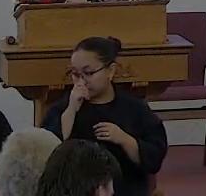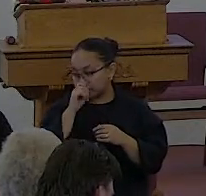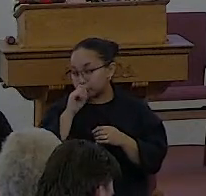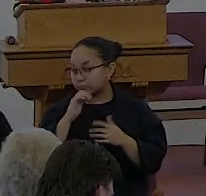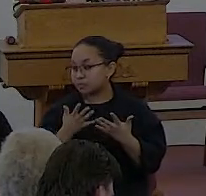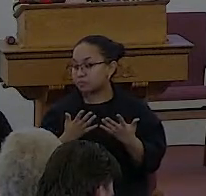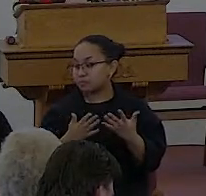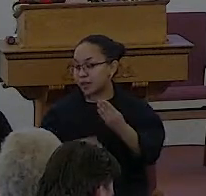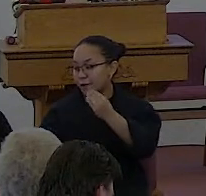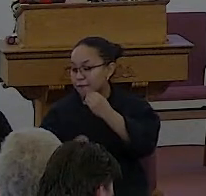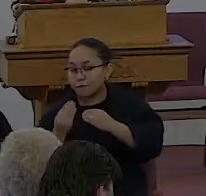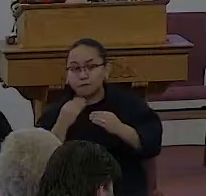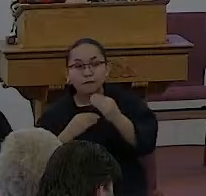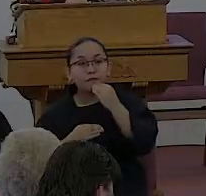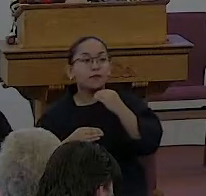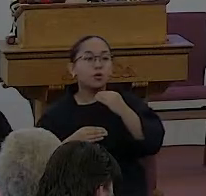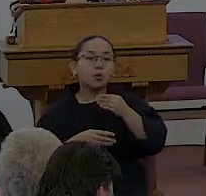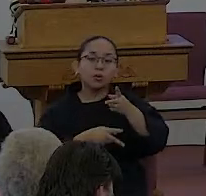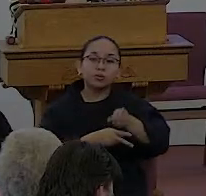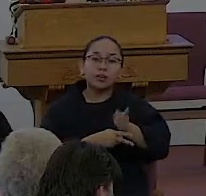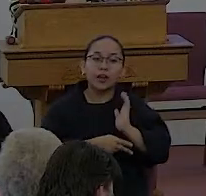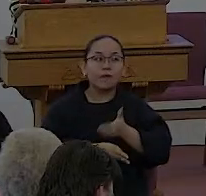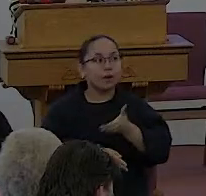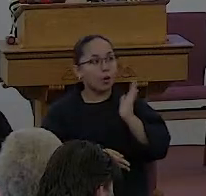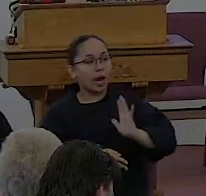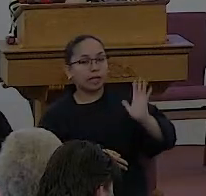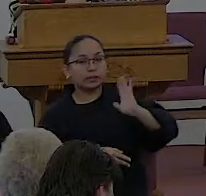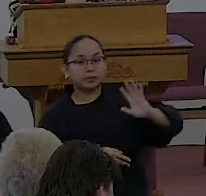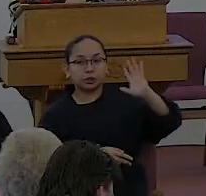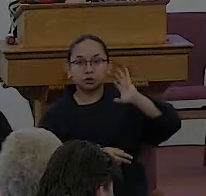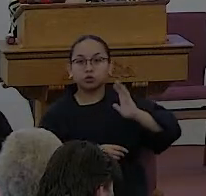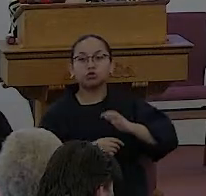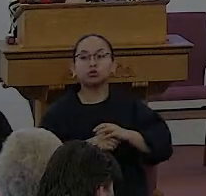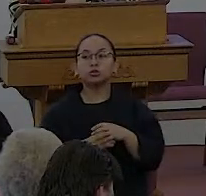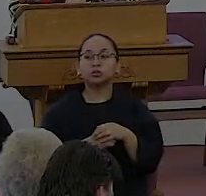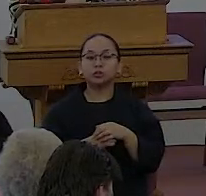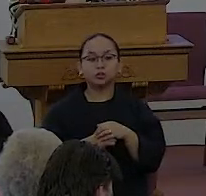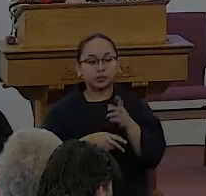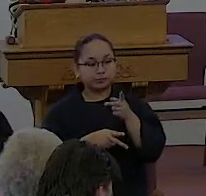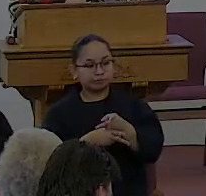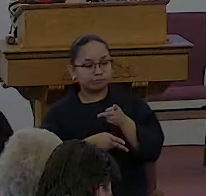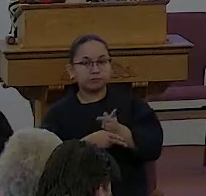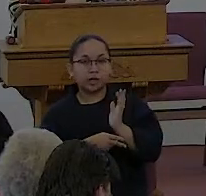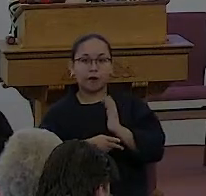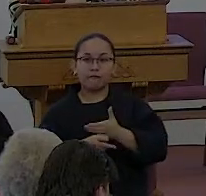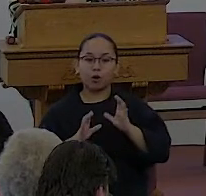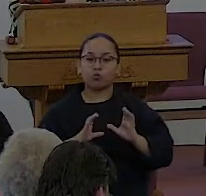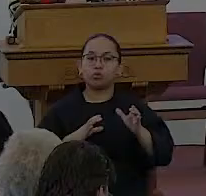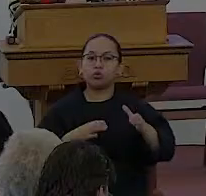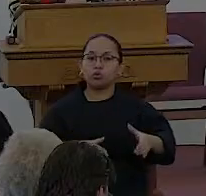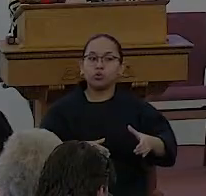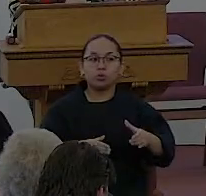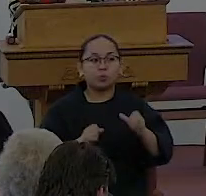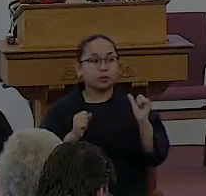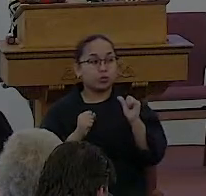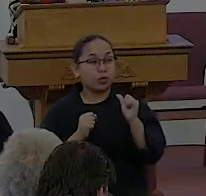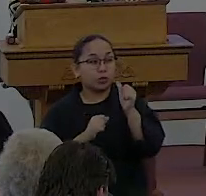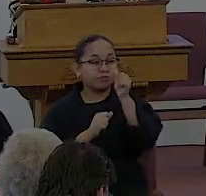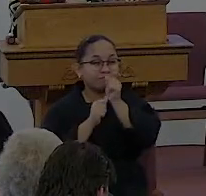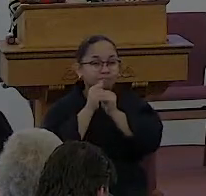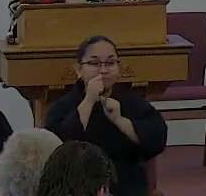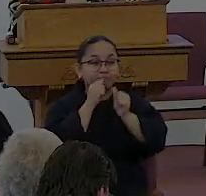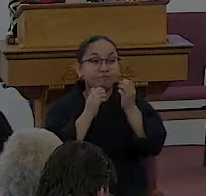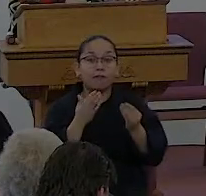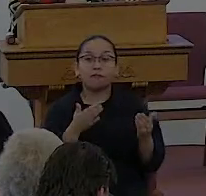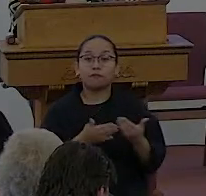as dried fruits and nuts, nourishing the tribe even as the winter dragged on and fresh food grew